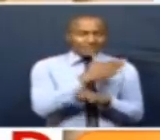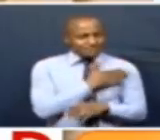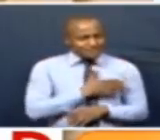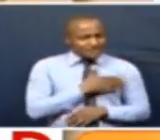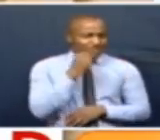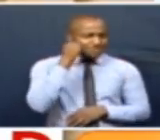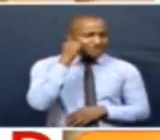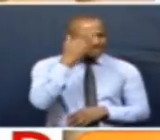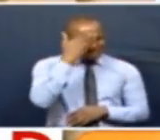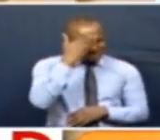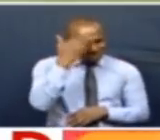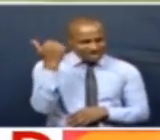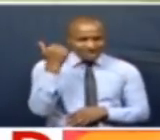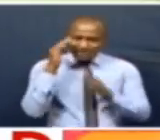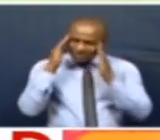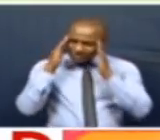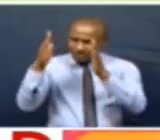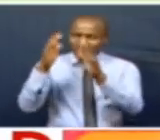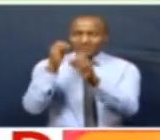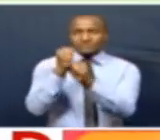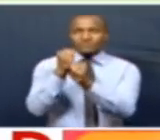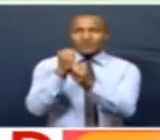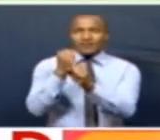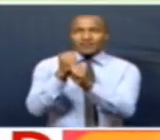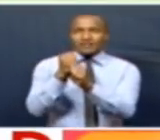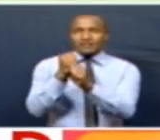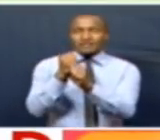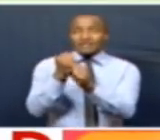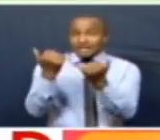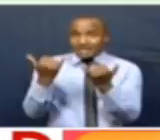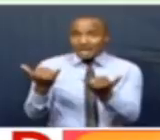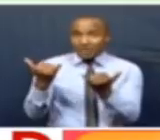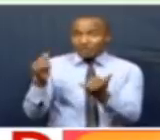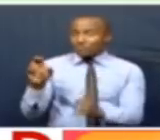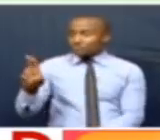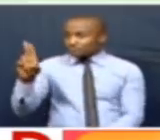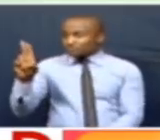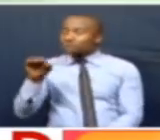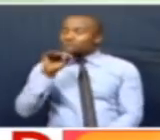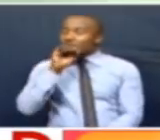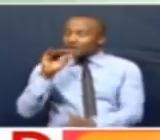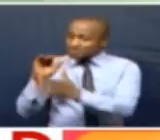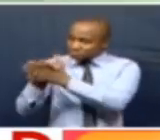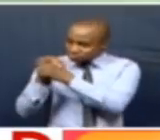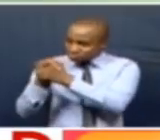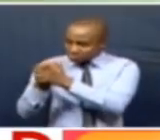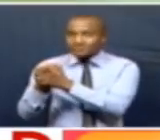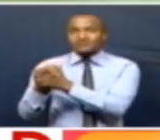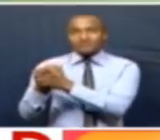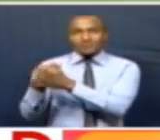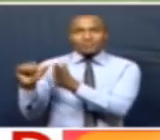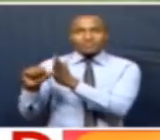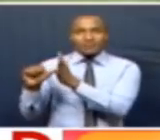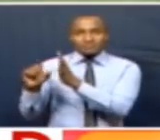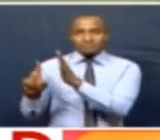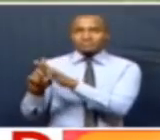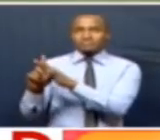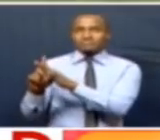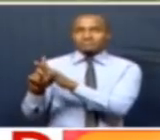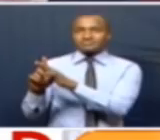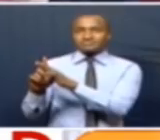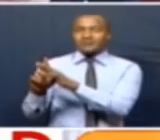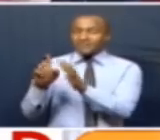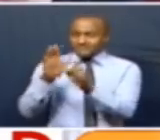chapter for development's sake. And now the handshake informing conversation, with the 2022 succession taking